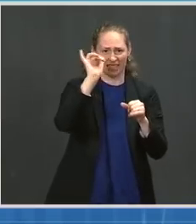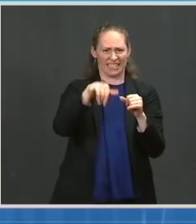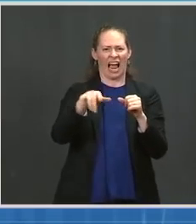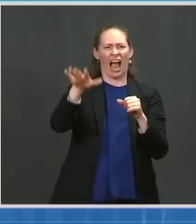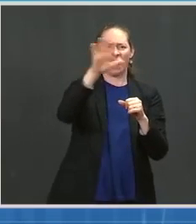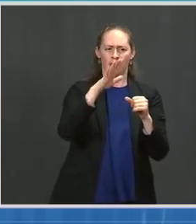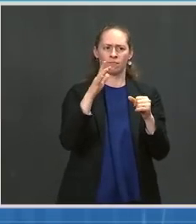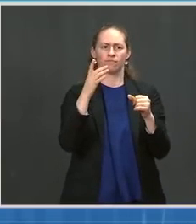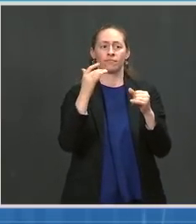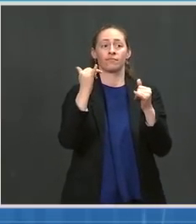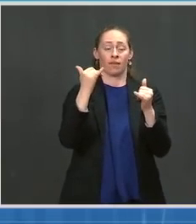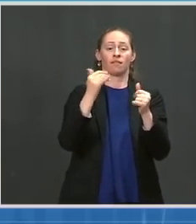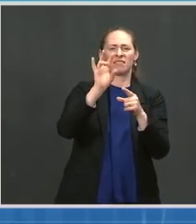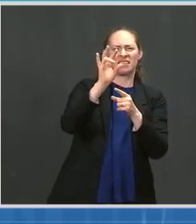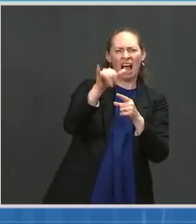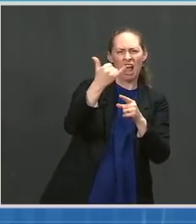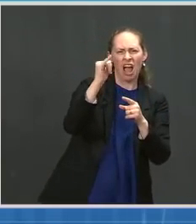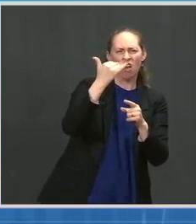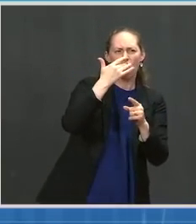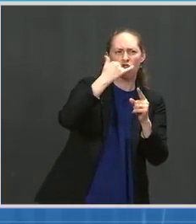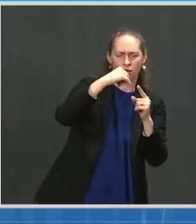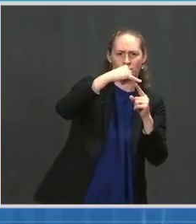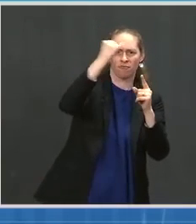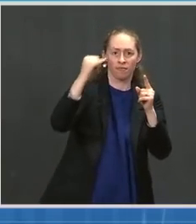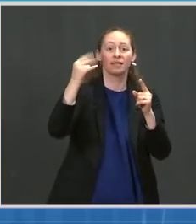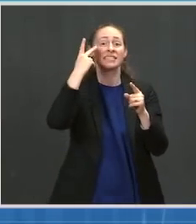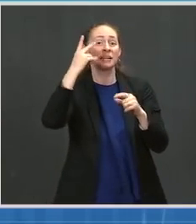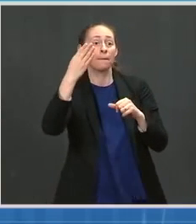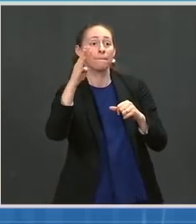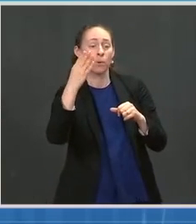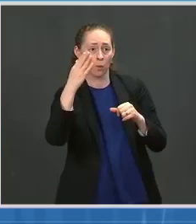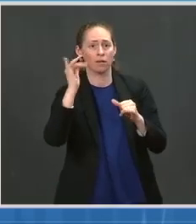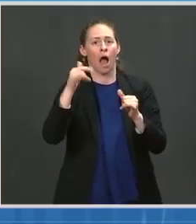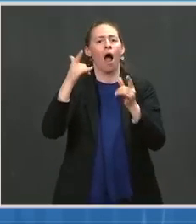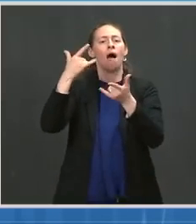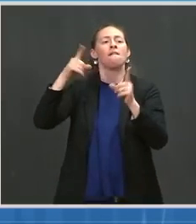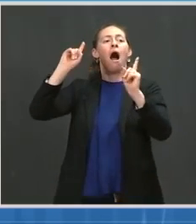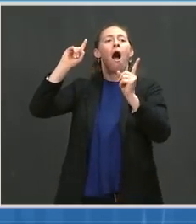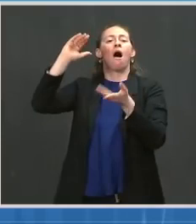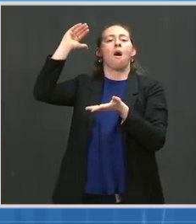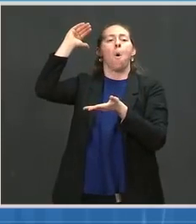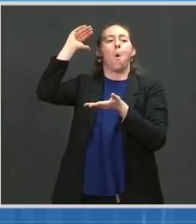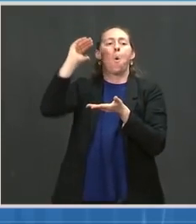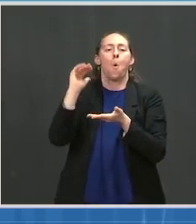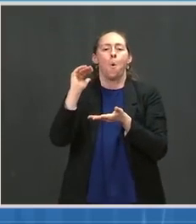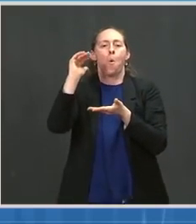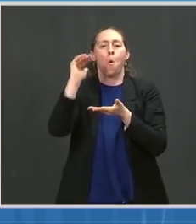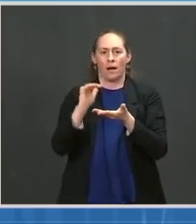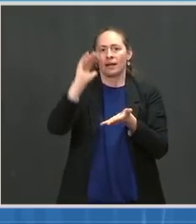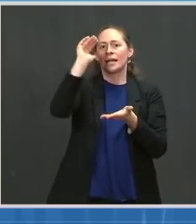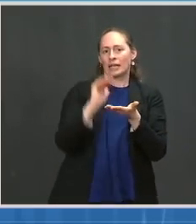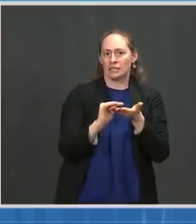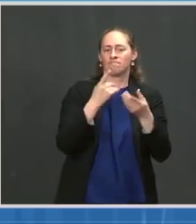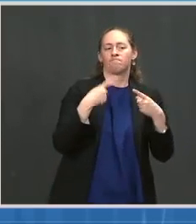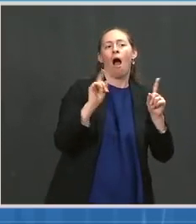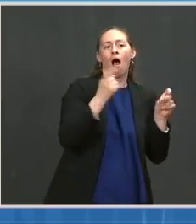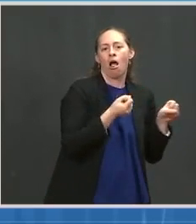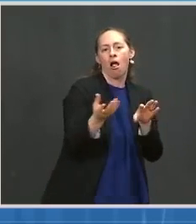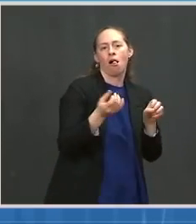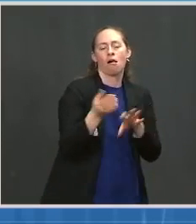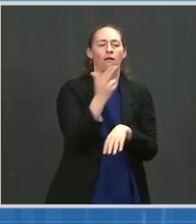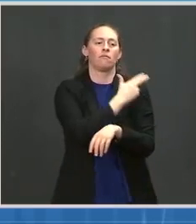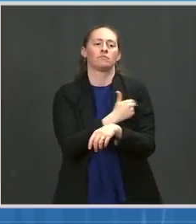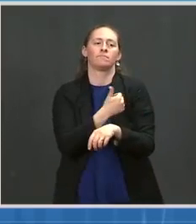74 and older in dark blue have decreasing numbers of emergency department visits, likely demonstrating